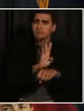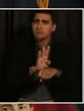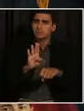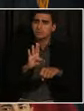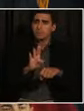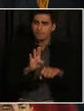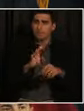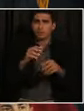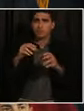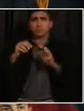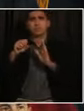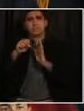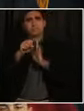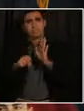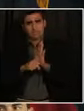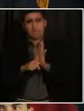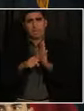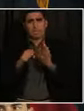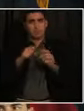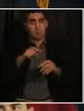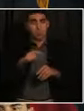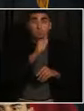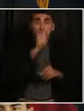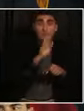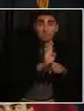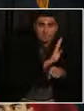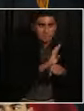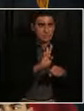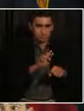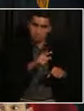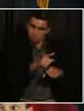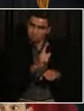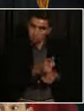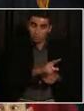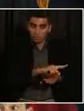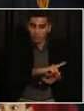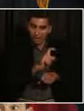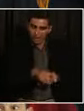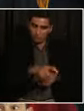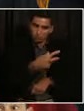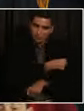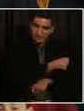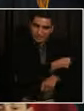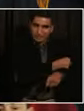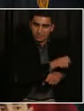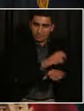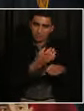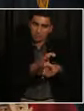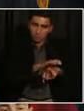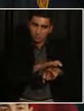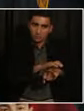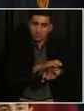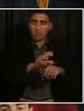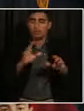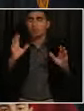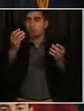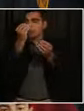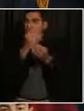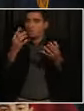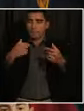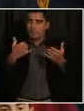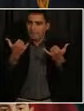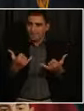the state making sure private businesses are enforcing this. Look, we don't have more information at this point. We have